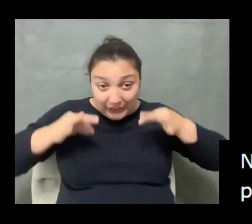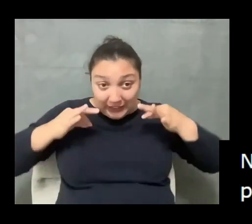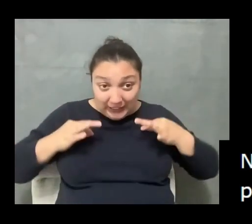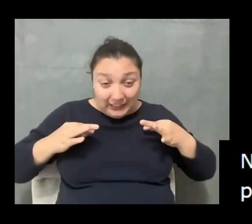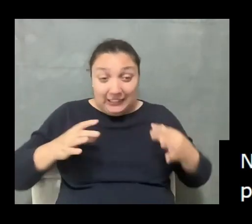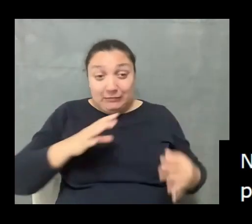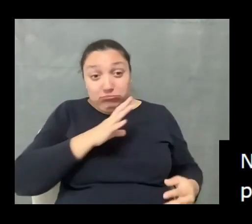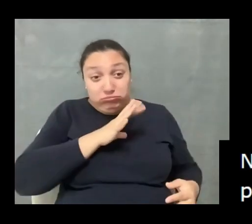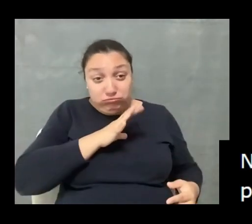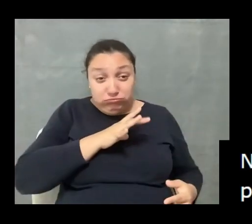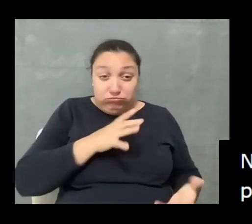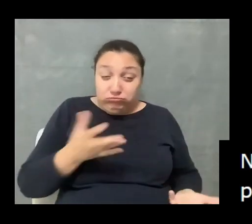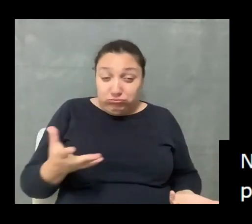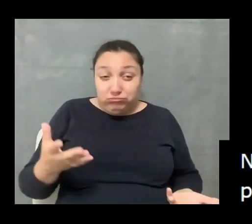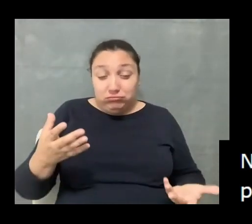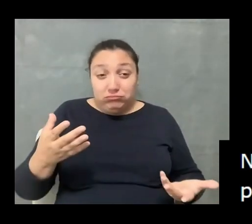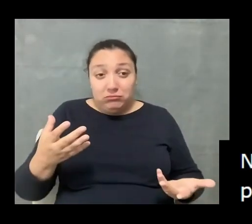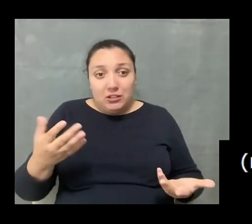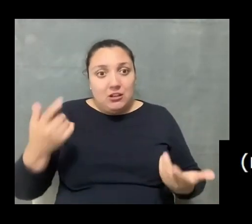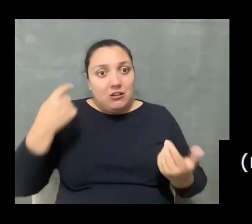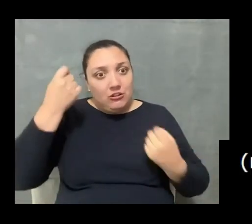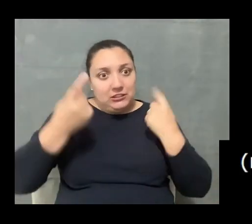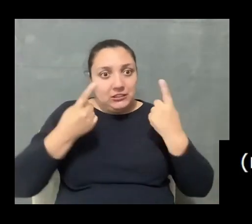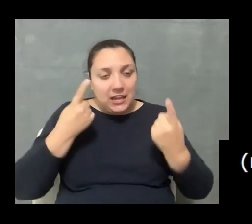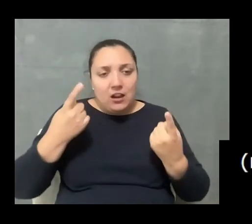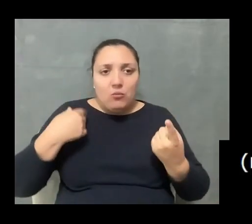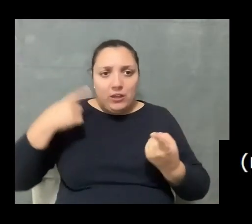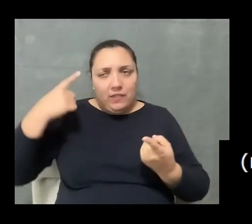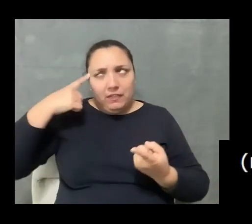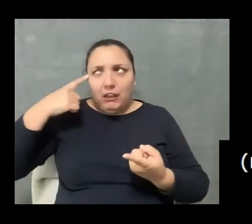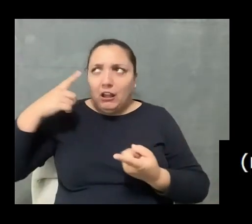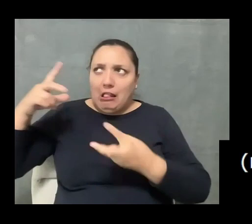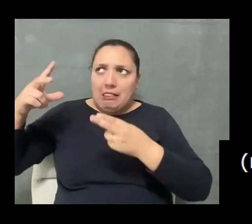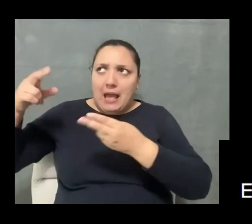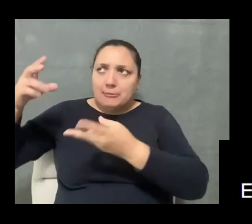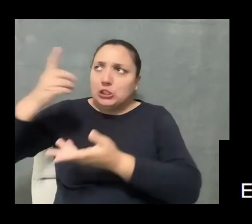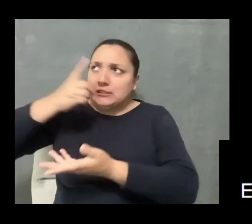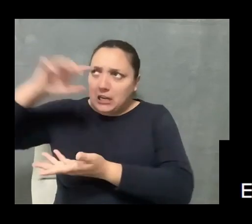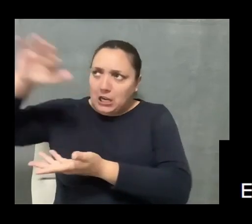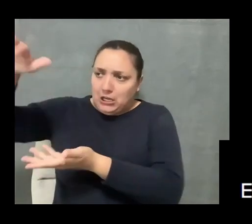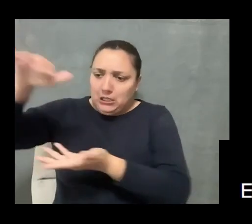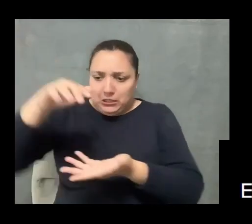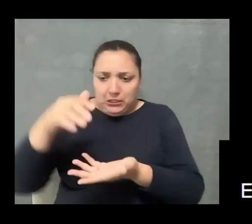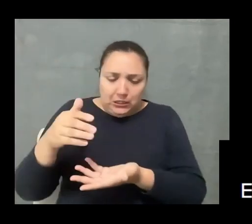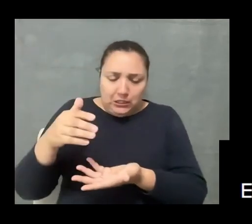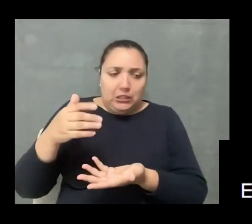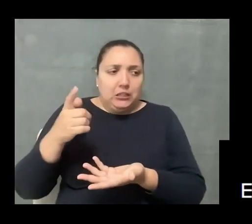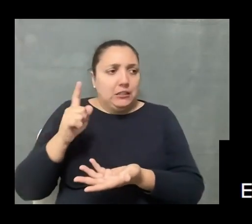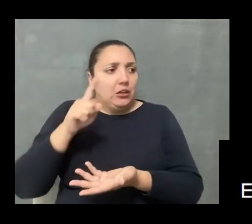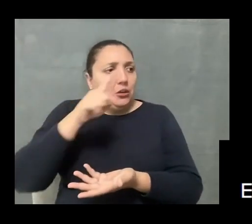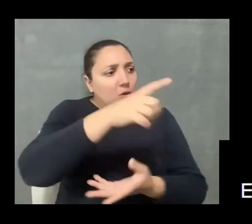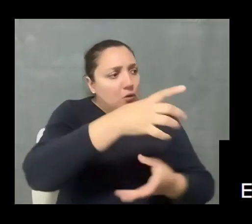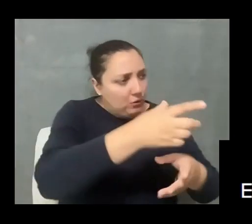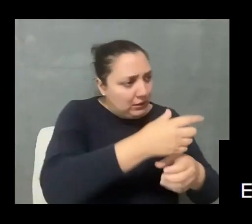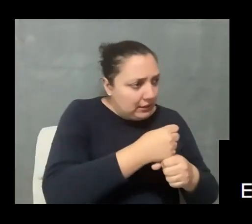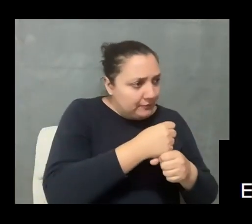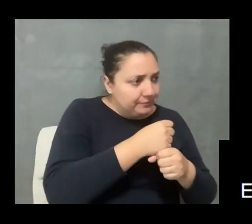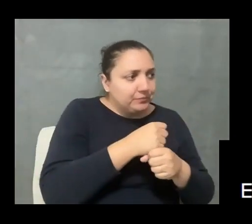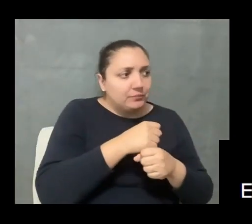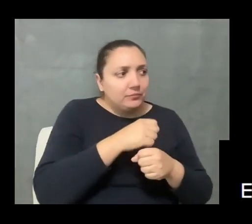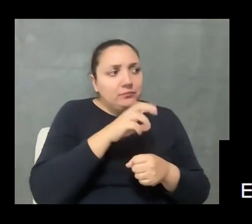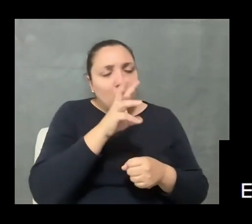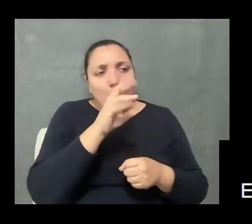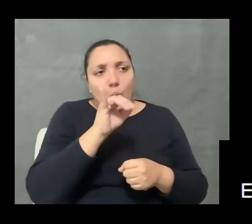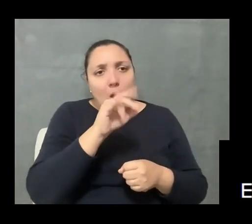works. We will take that lobster dinner and say, you know what, given money, you're gonna do is try lobster dinner. We're gonna go down the block and get some Whitens to make sure the